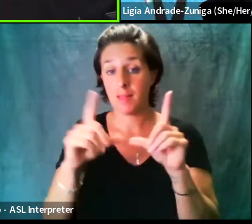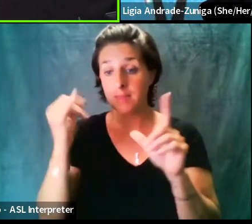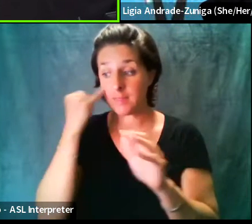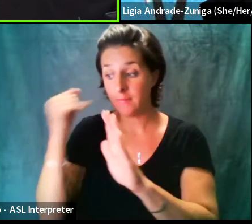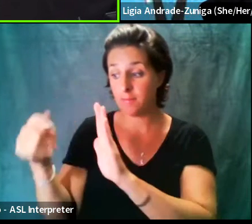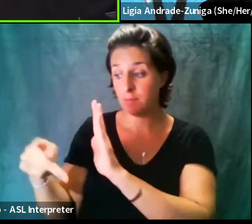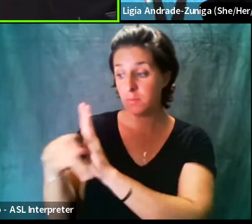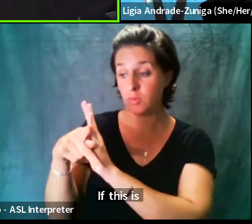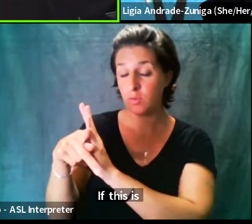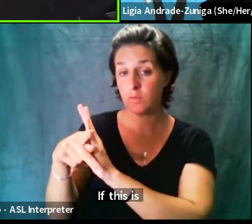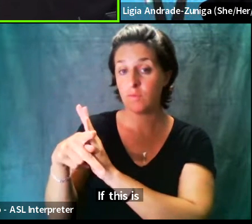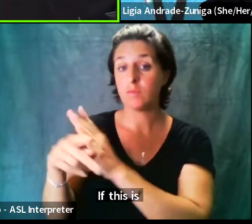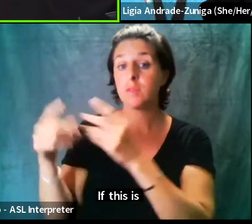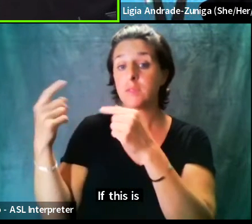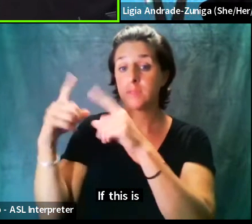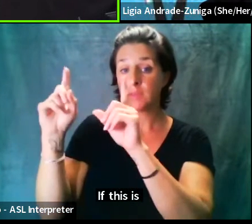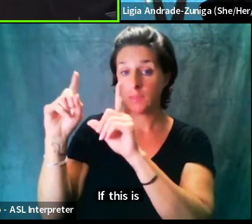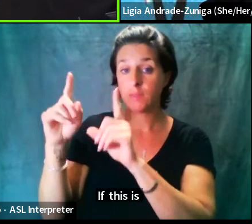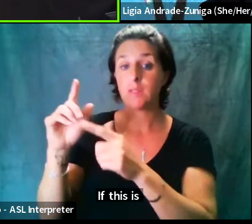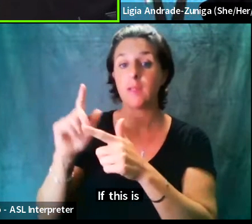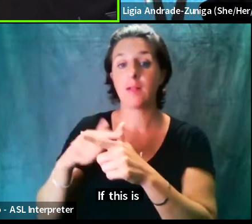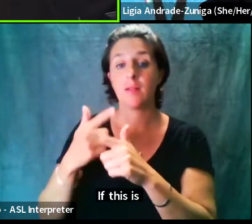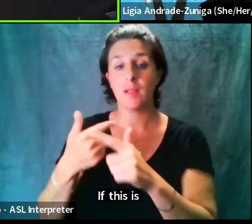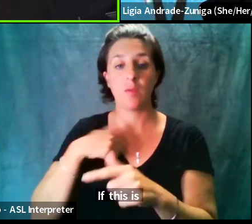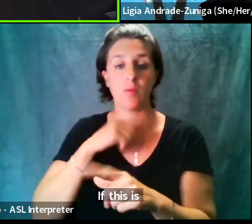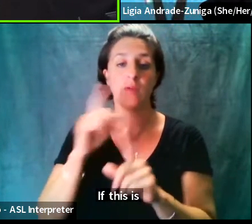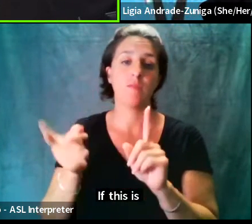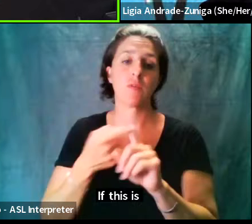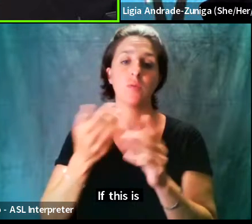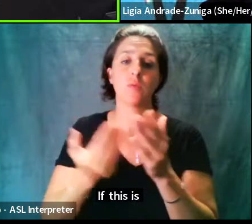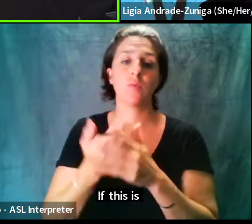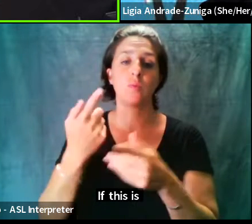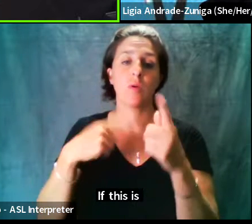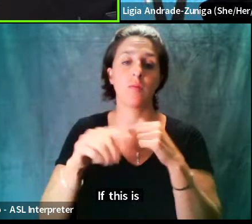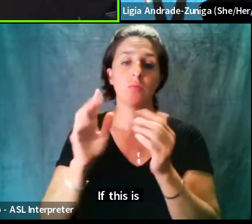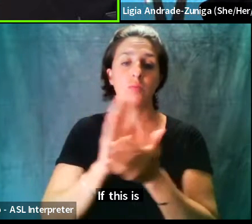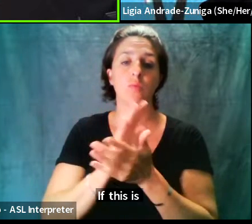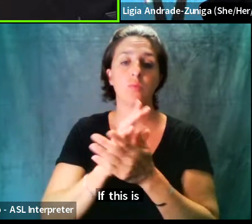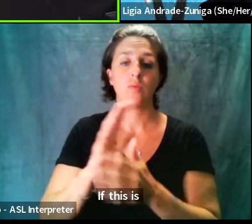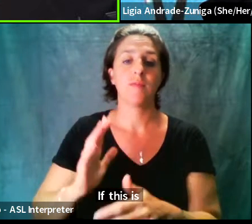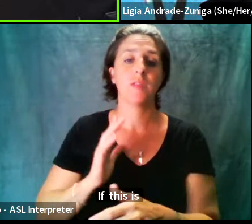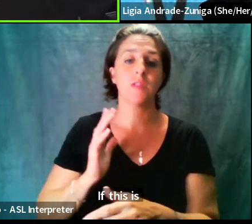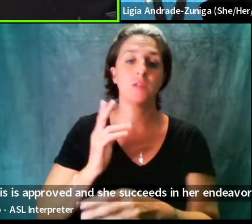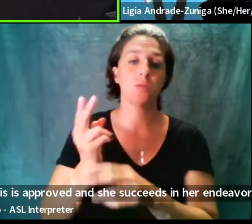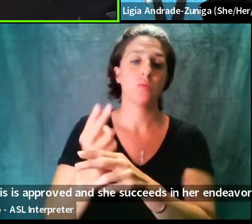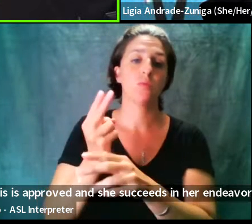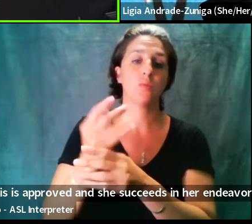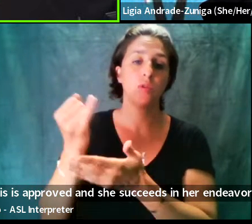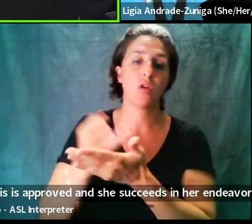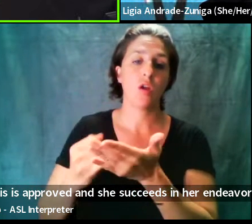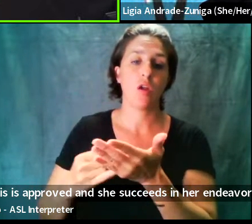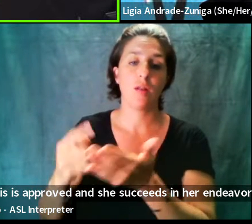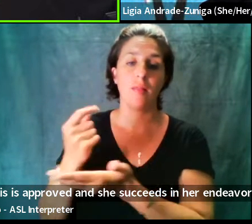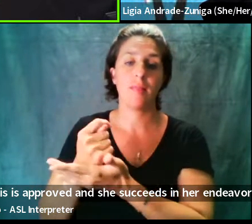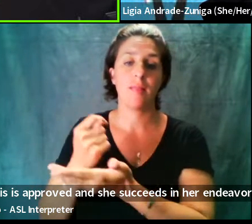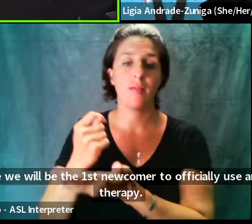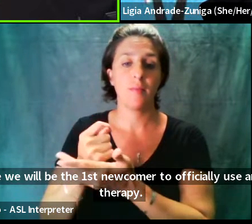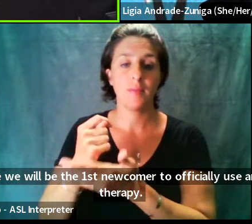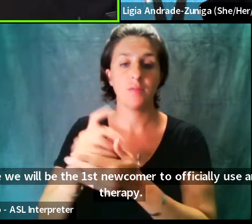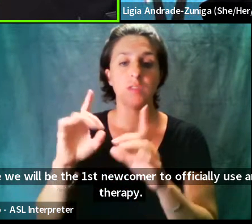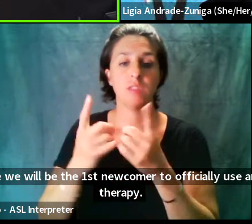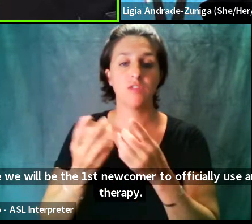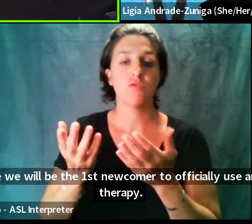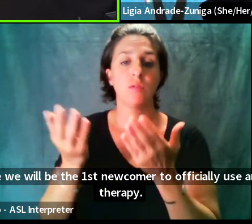in her endeavors here, we will be the first newcomer school to officially use art therapy. So the district recommends approval of